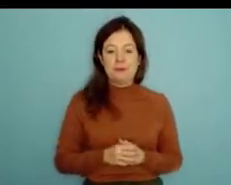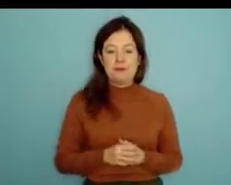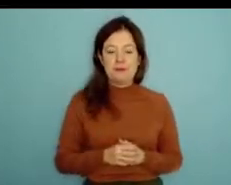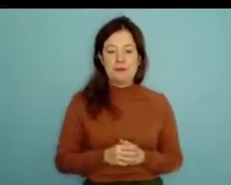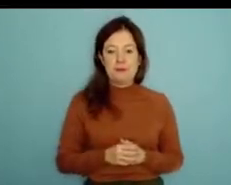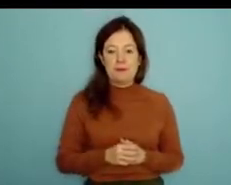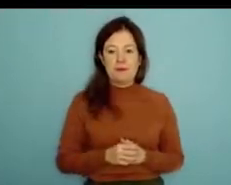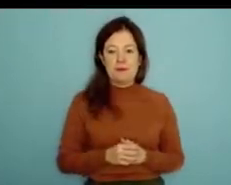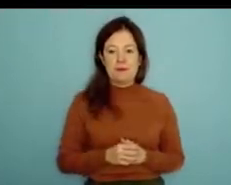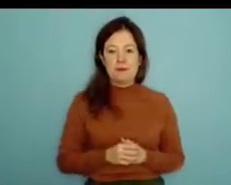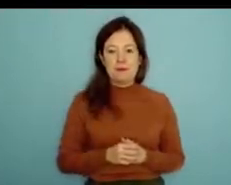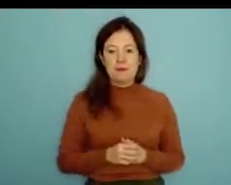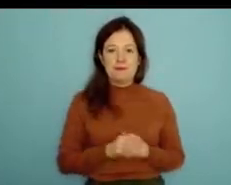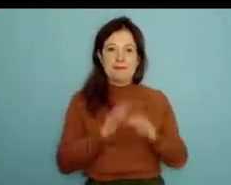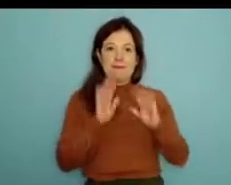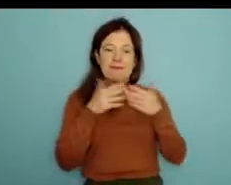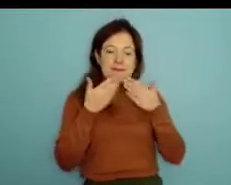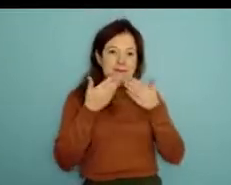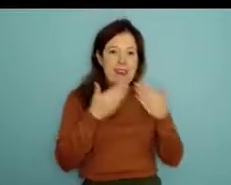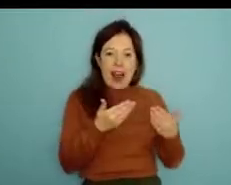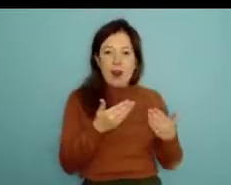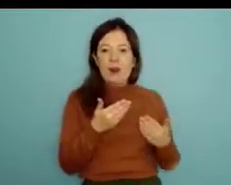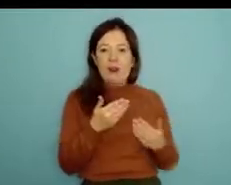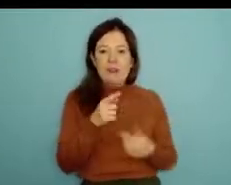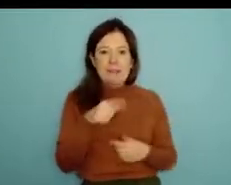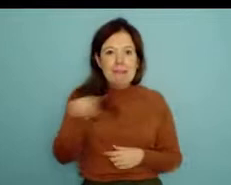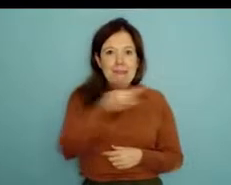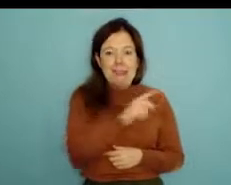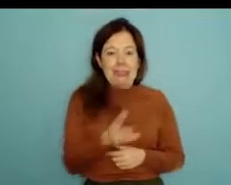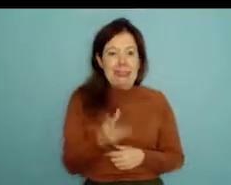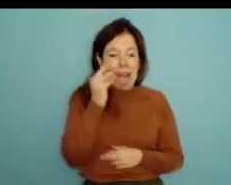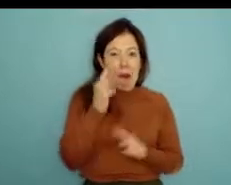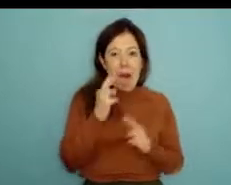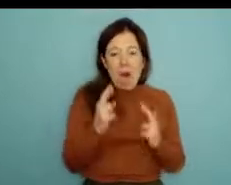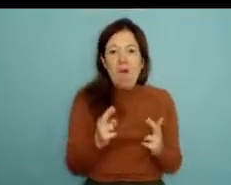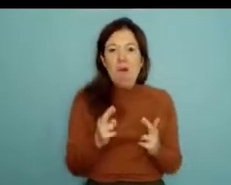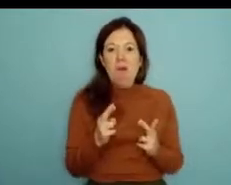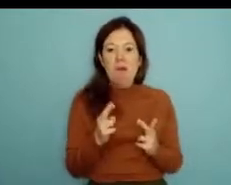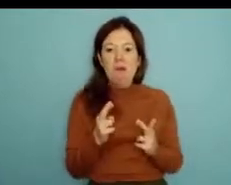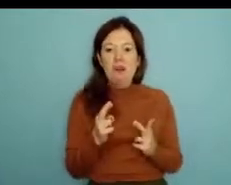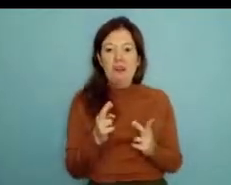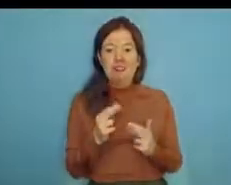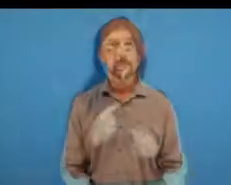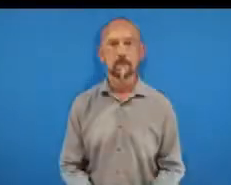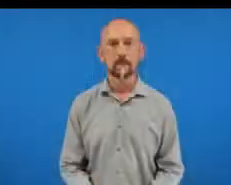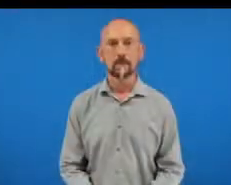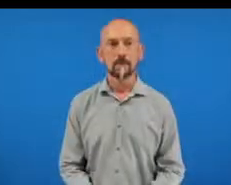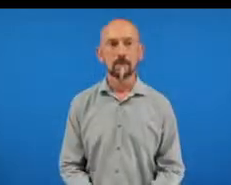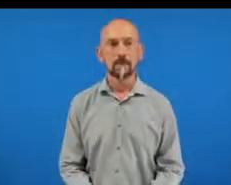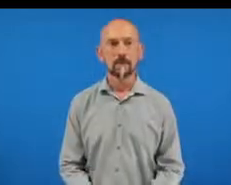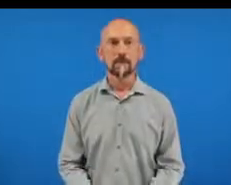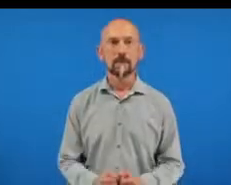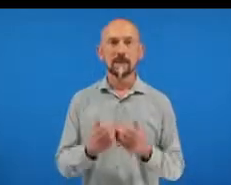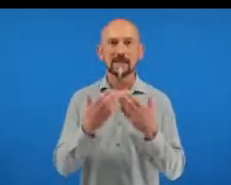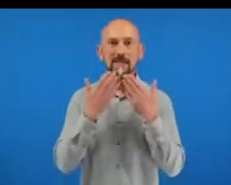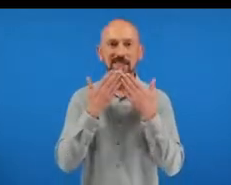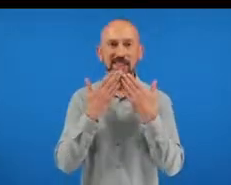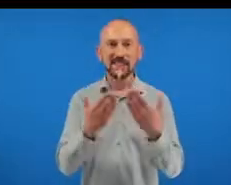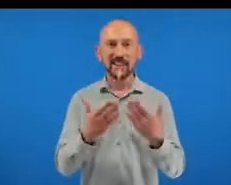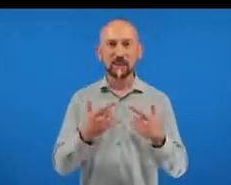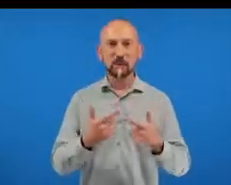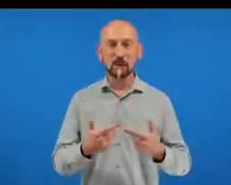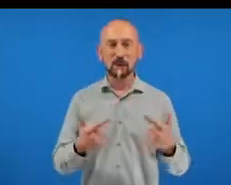Thank you so much. I hope everybody can hear me today. It is correct. I'm pleased to be joining you to speak